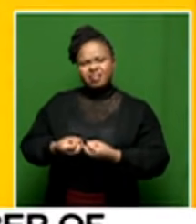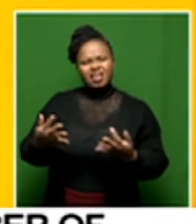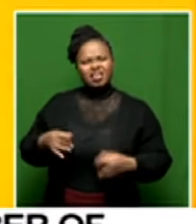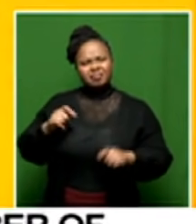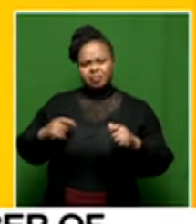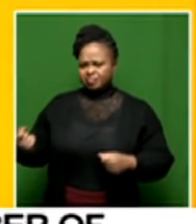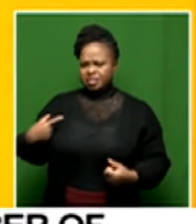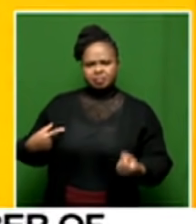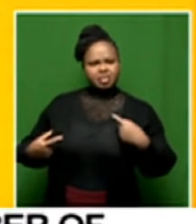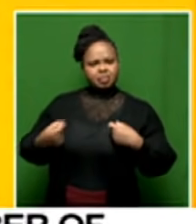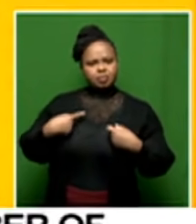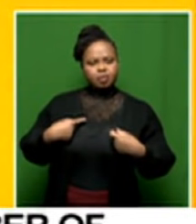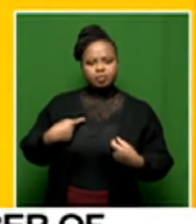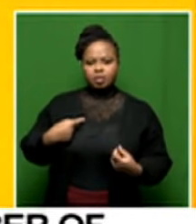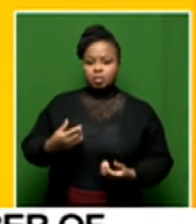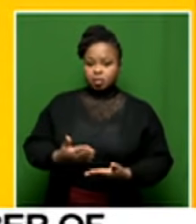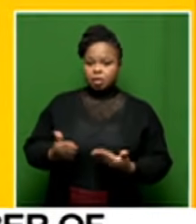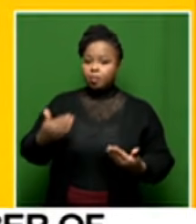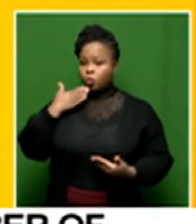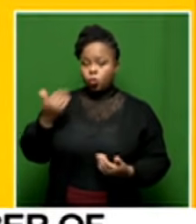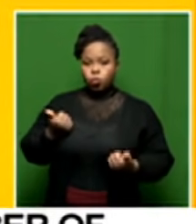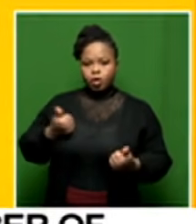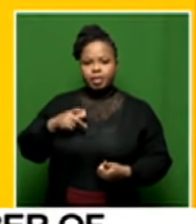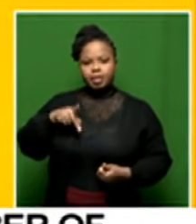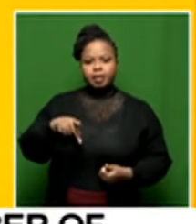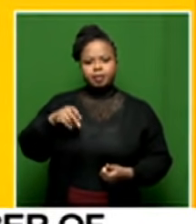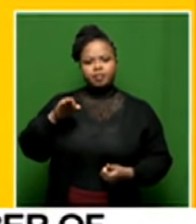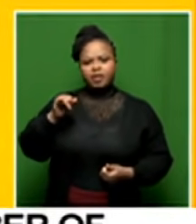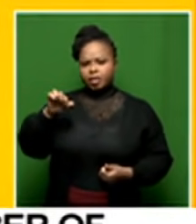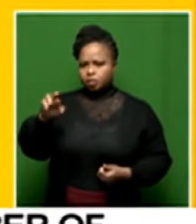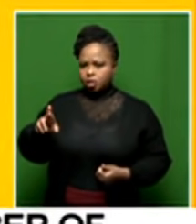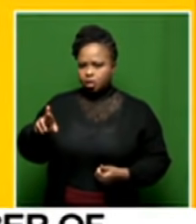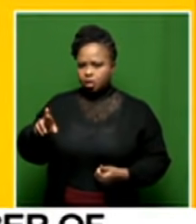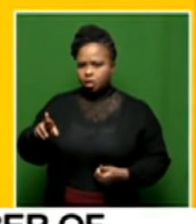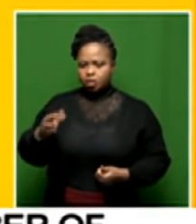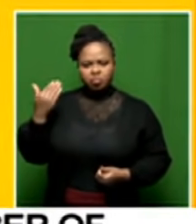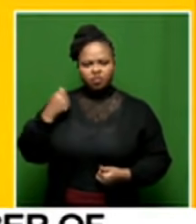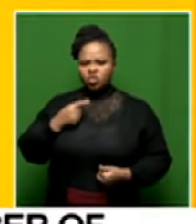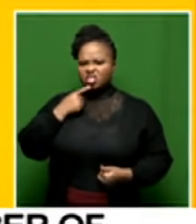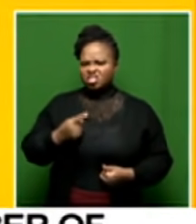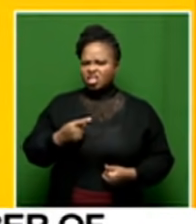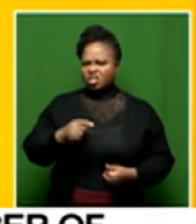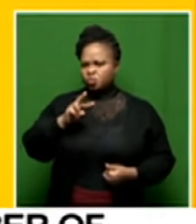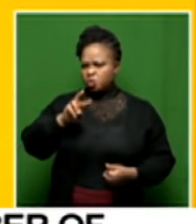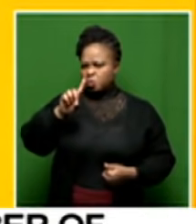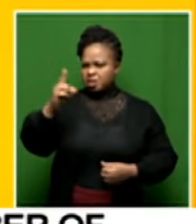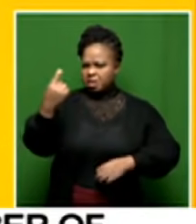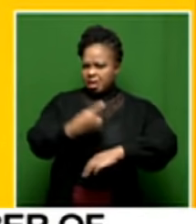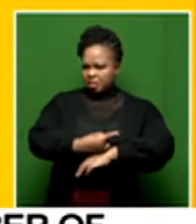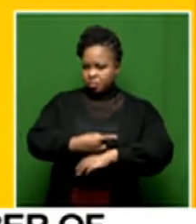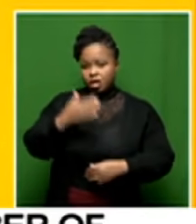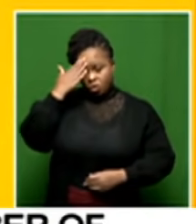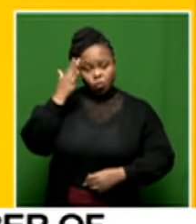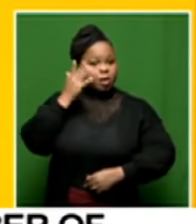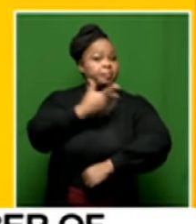messages now that have received the Pfizer vaccine. Initially, it was a shorter gap given. It was said 21 days. I know that as soon